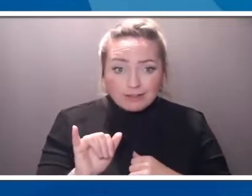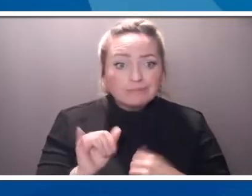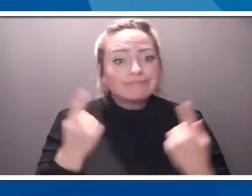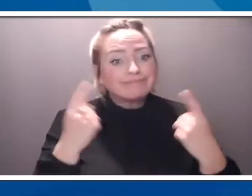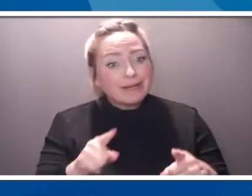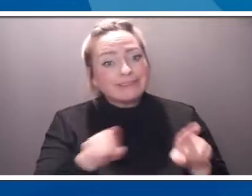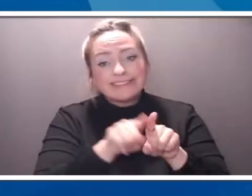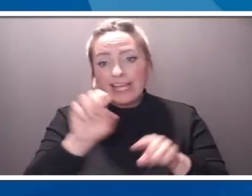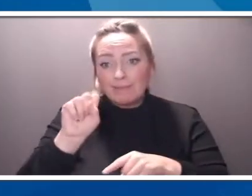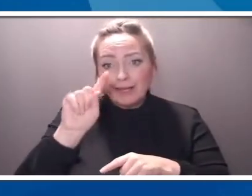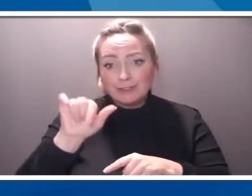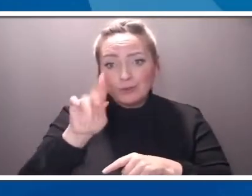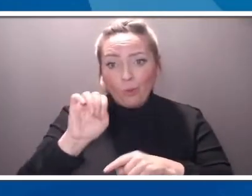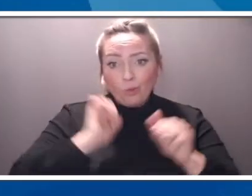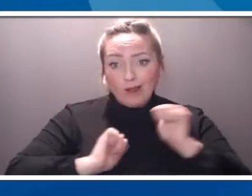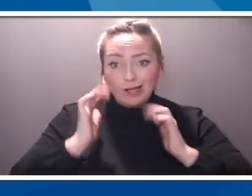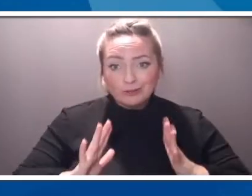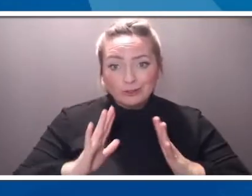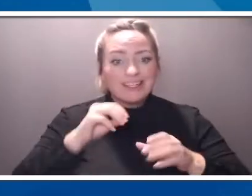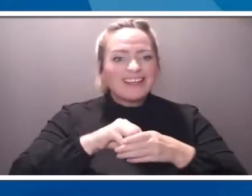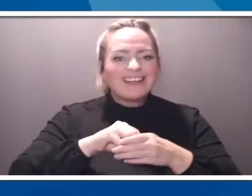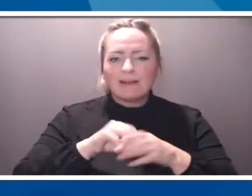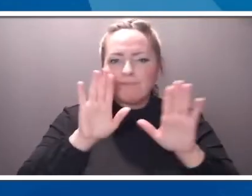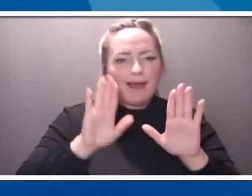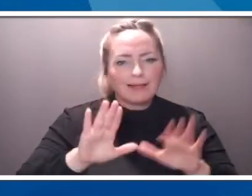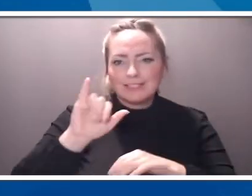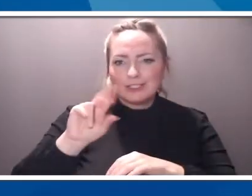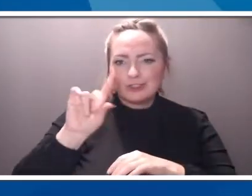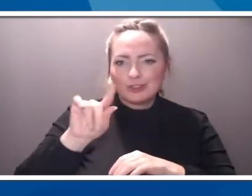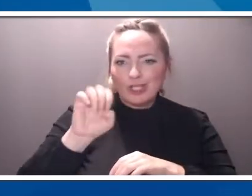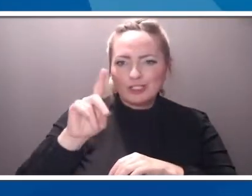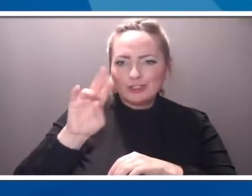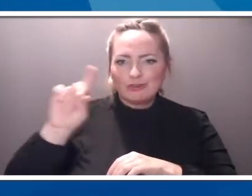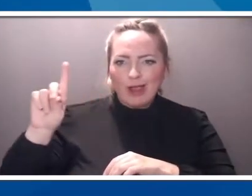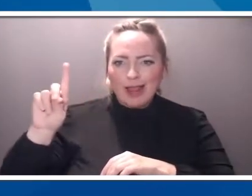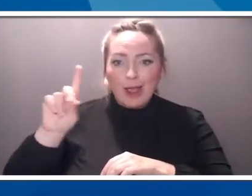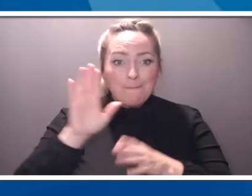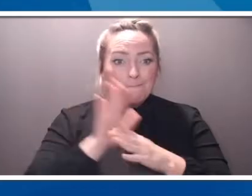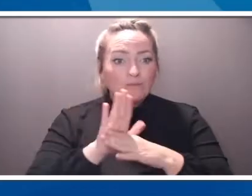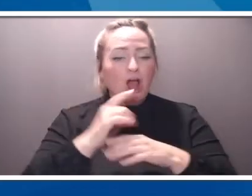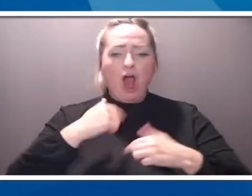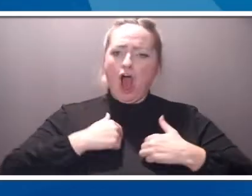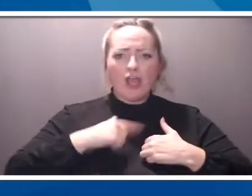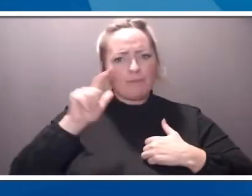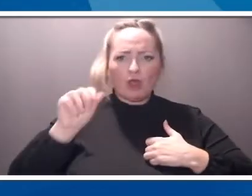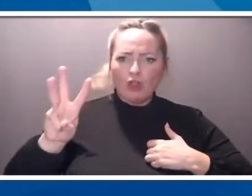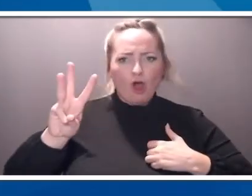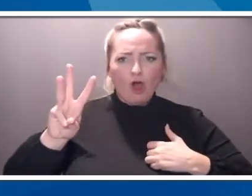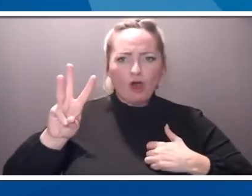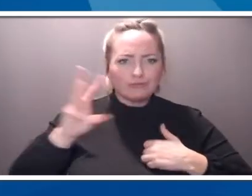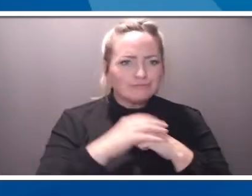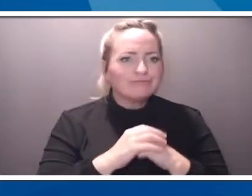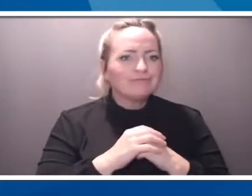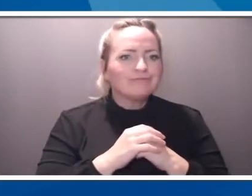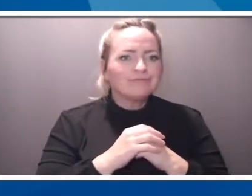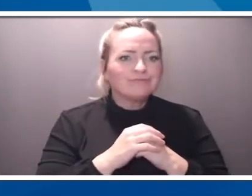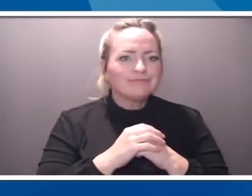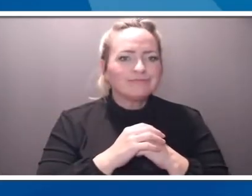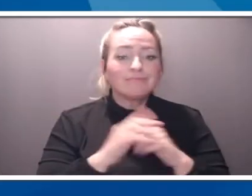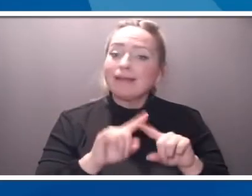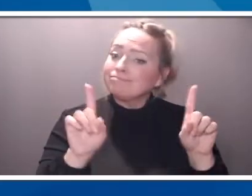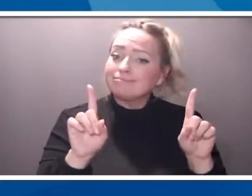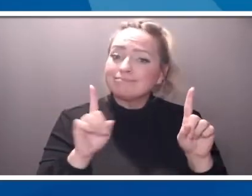And if we do that, we end up like Stallone in the fantastic Judge Dredd movie saying, I am the law.